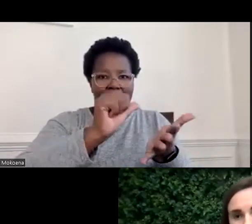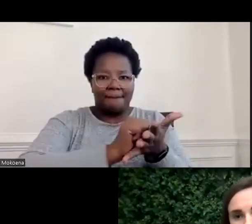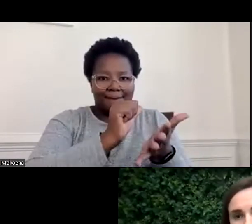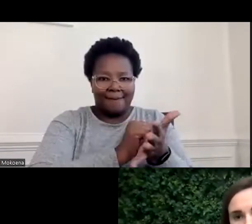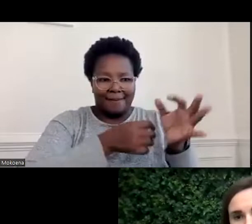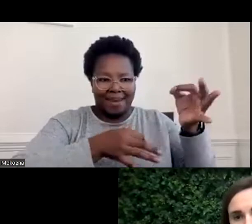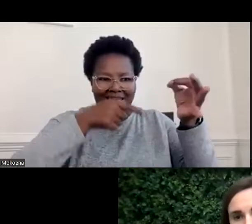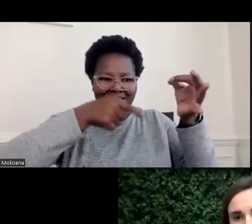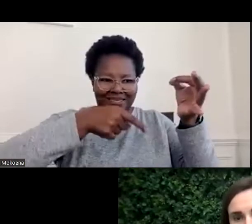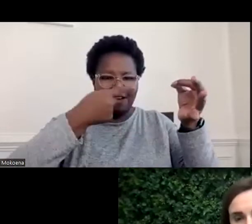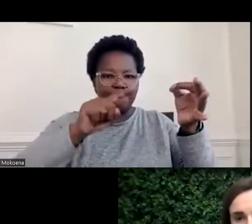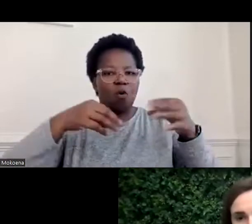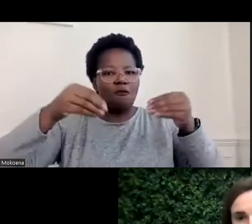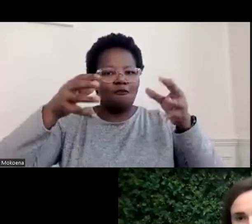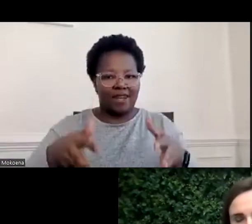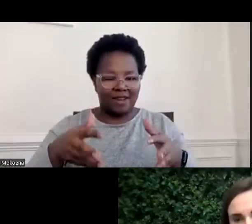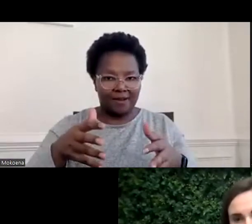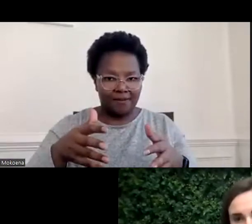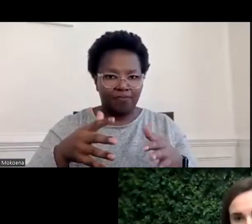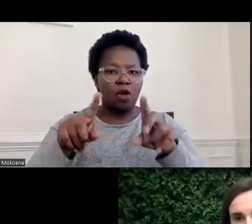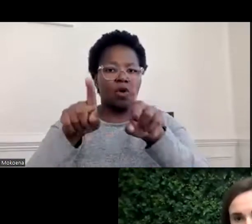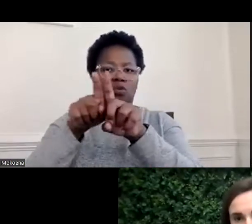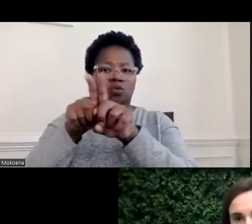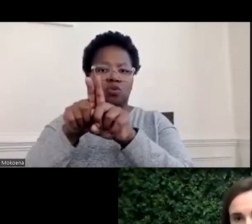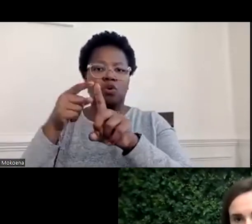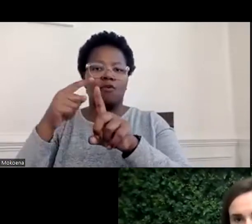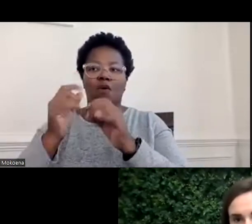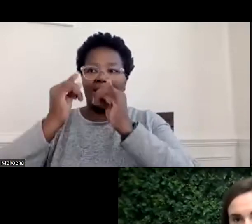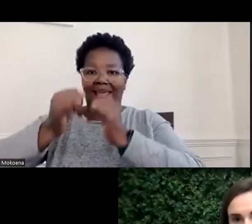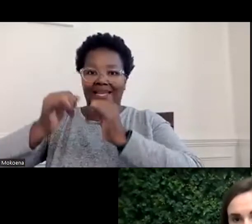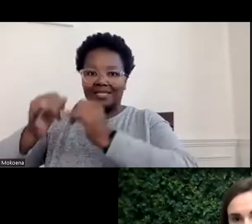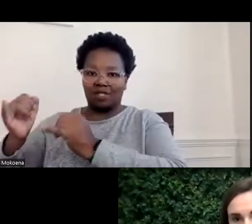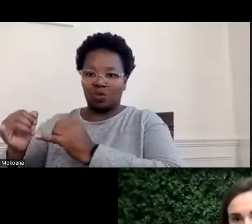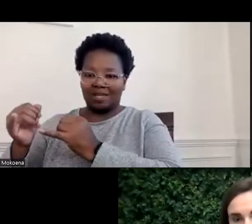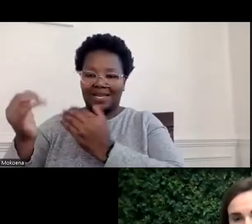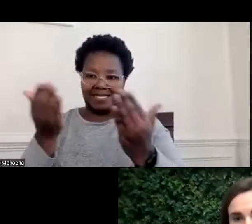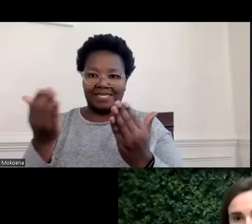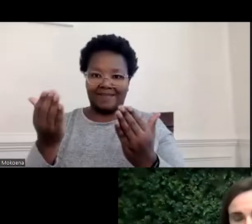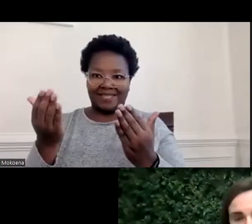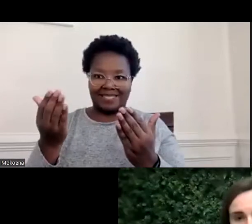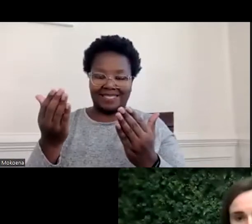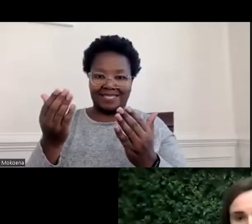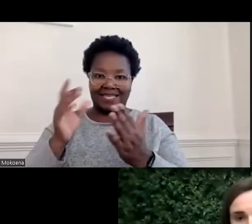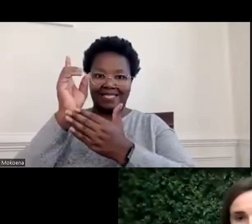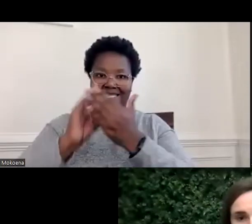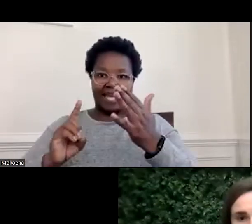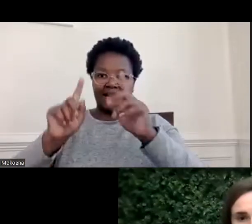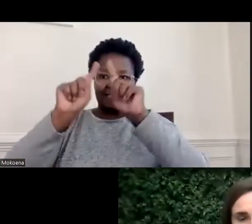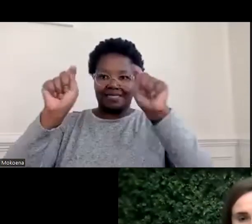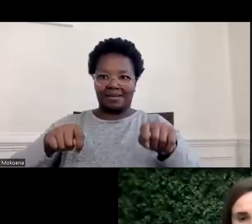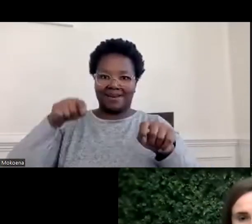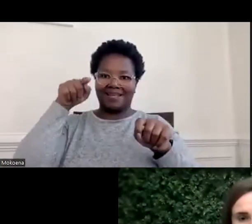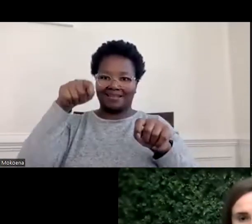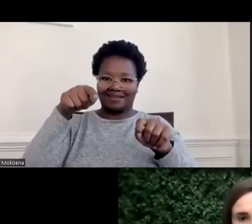vendorization, as well as that individualized service design template. Because this isn't a